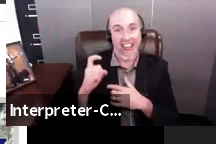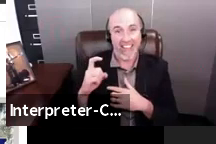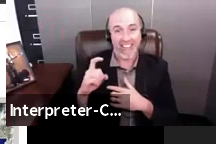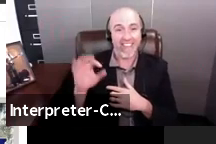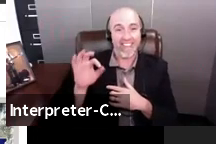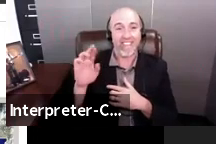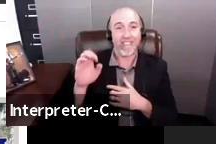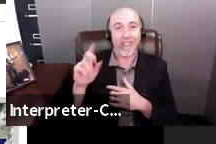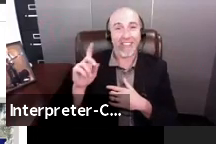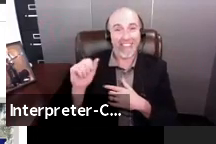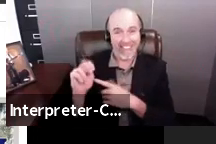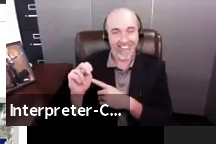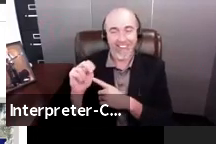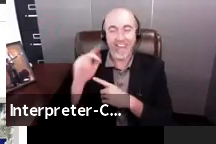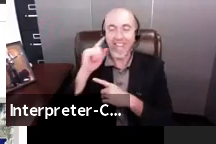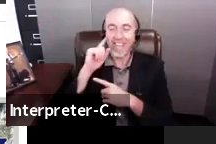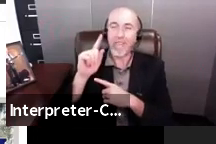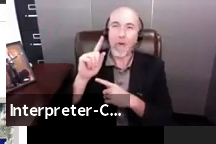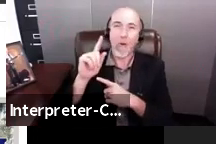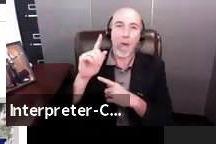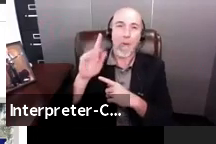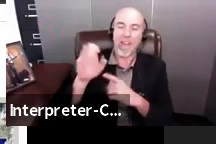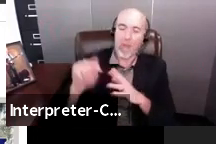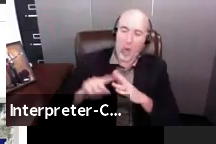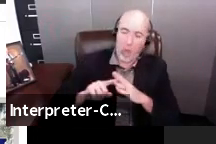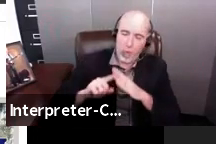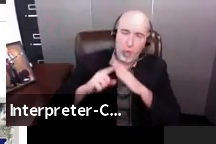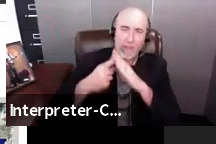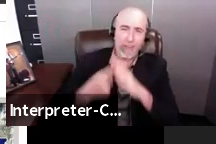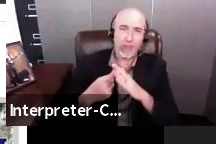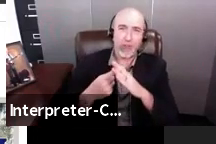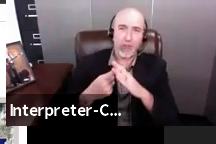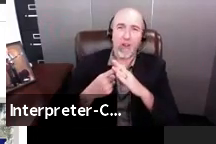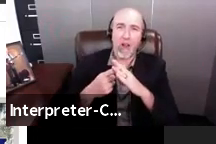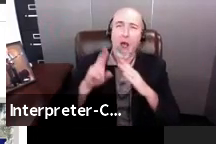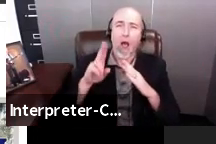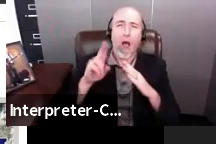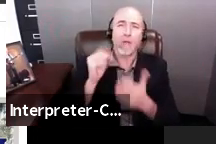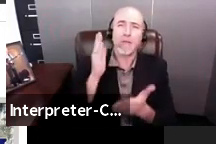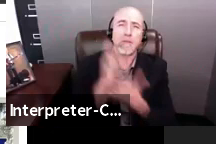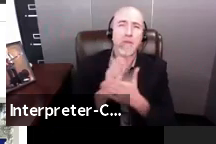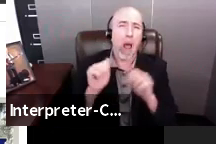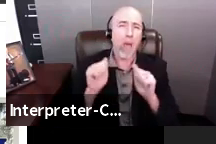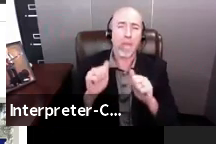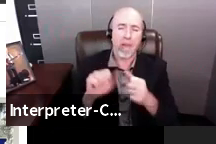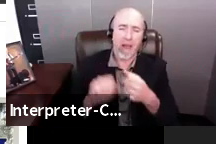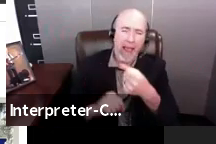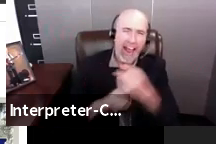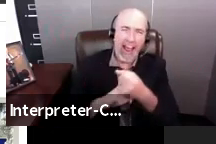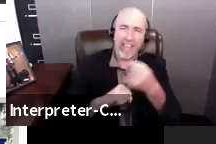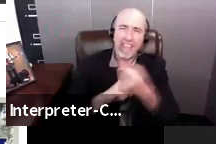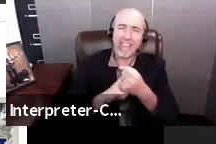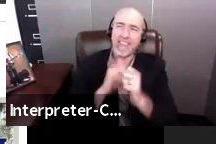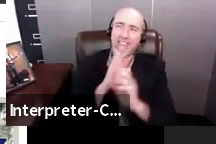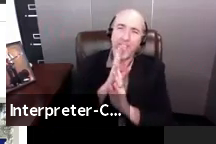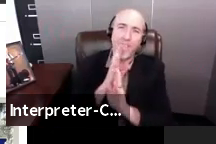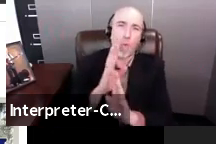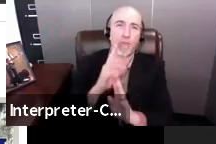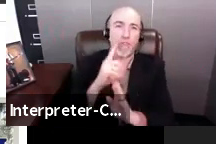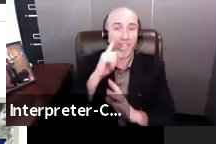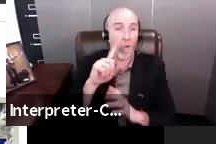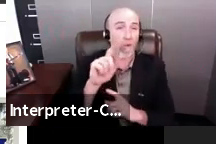Frieden, for being the original unstoppable advocacy voice for the